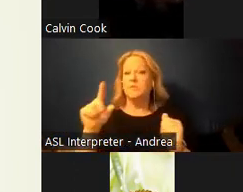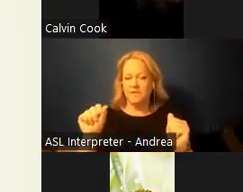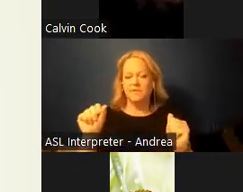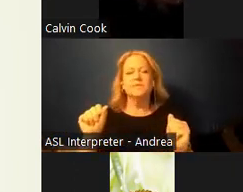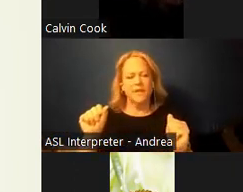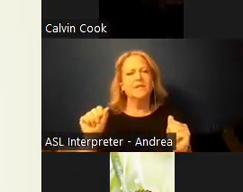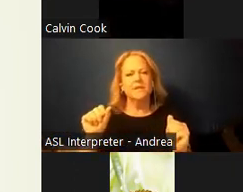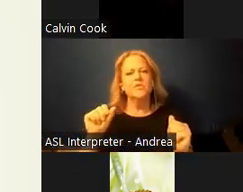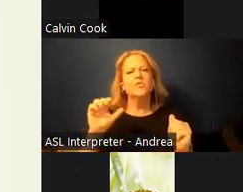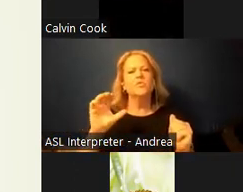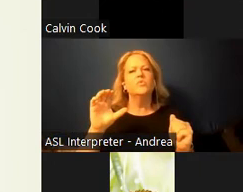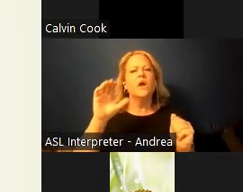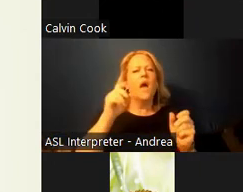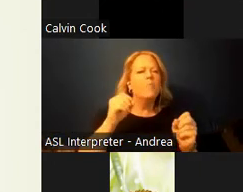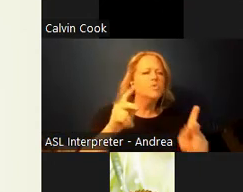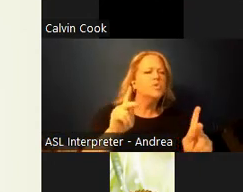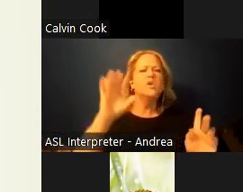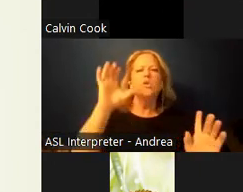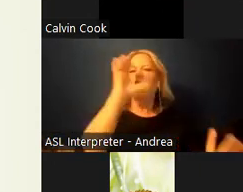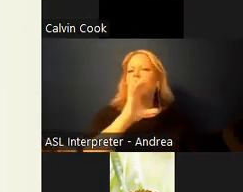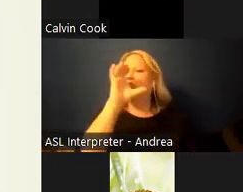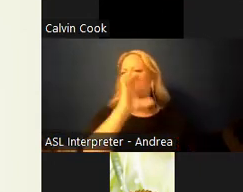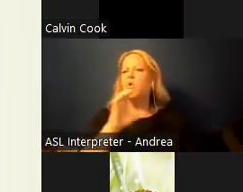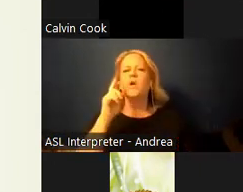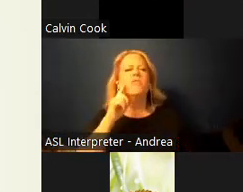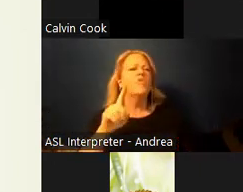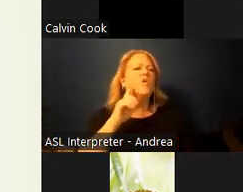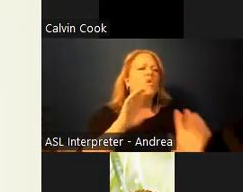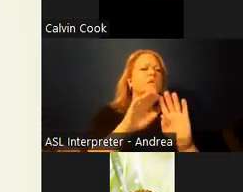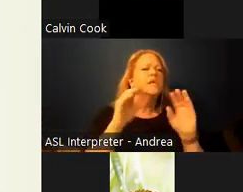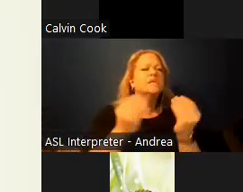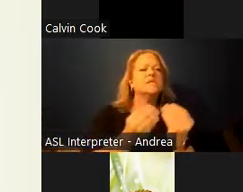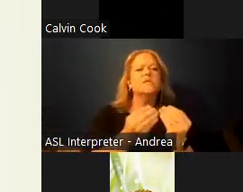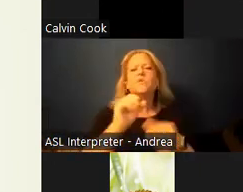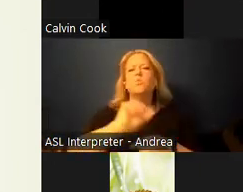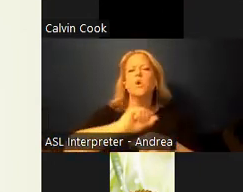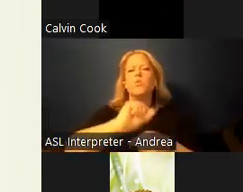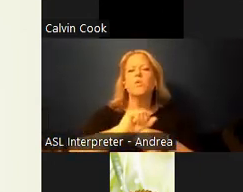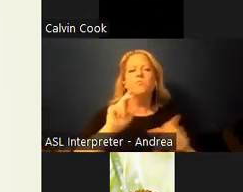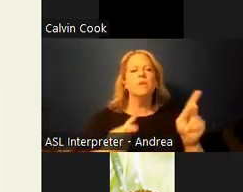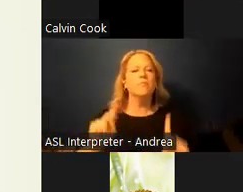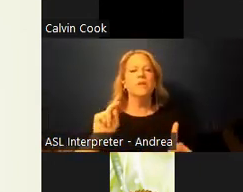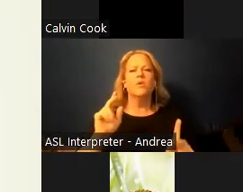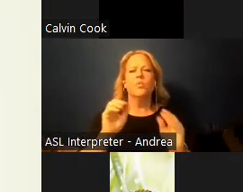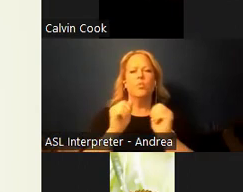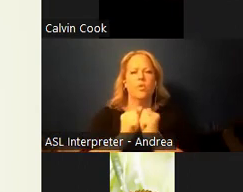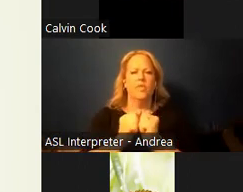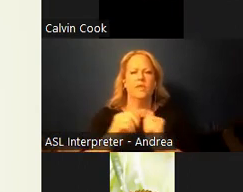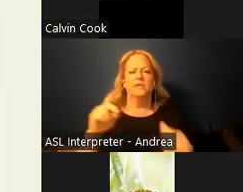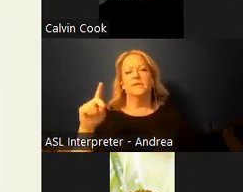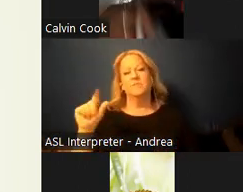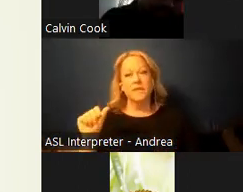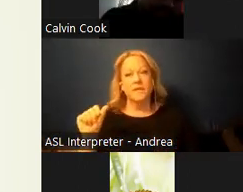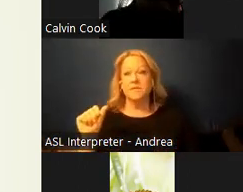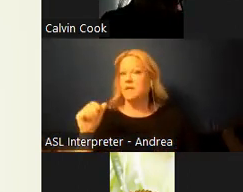you can get involved in organizations that work with people with disabilities. Or if your passion is to work